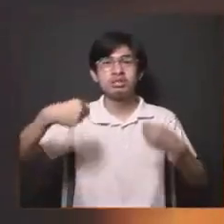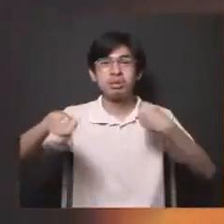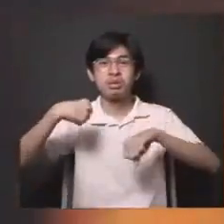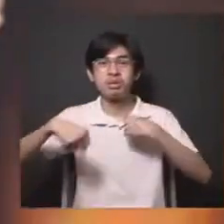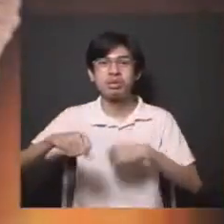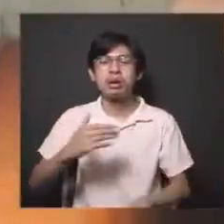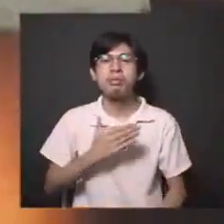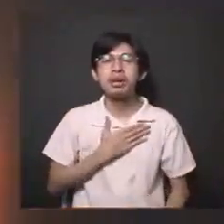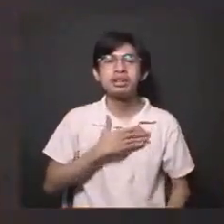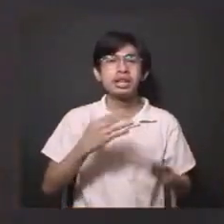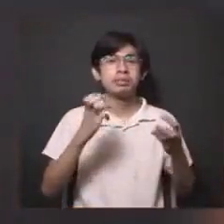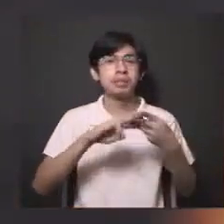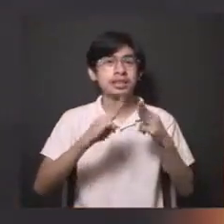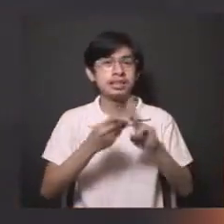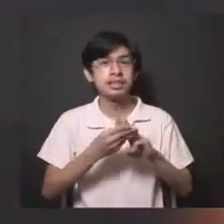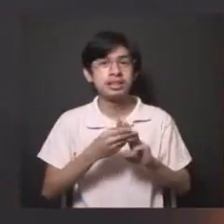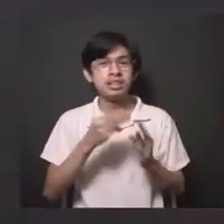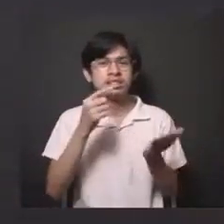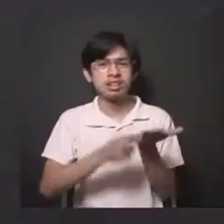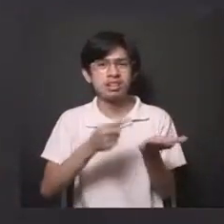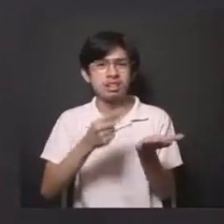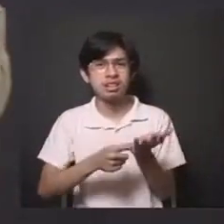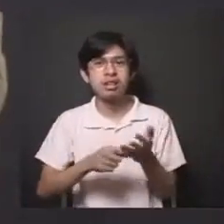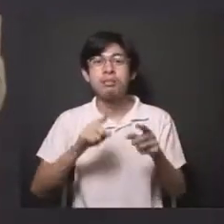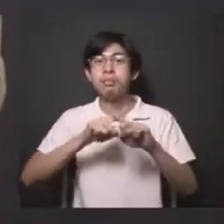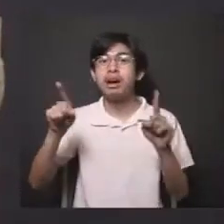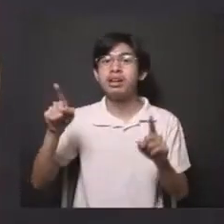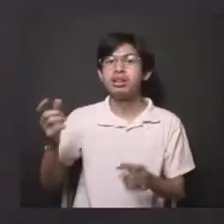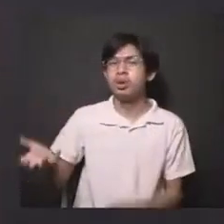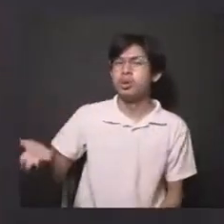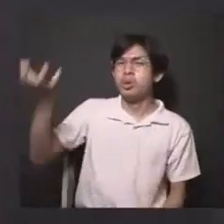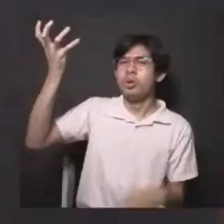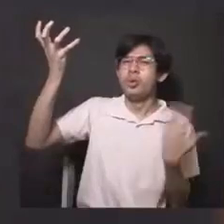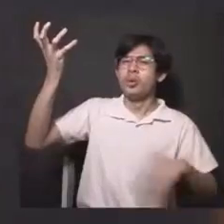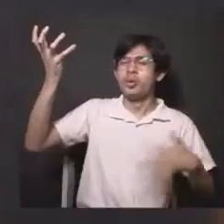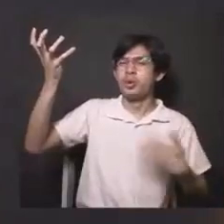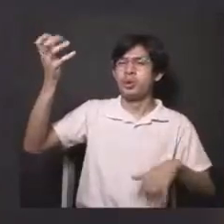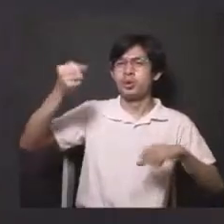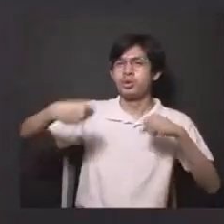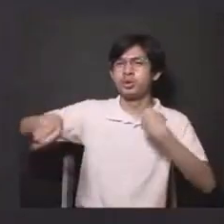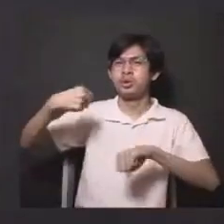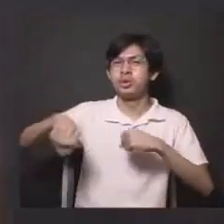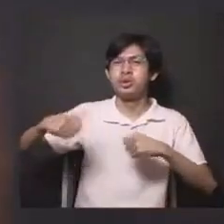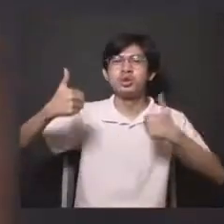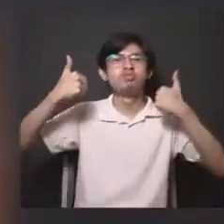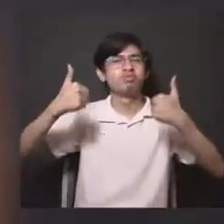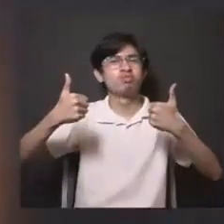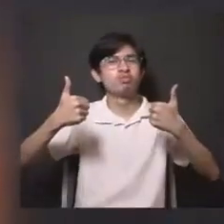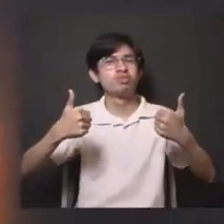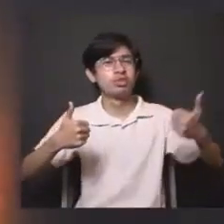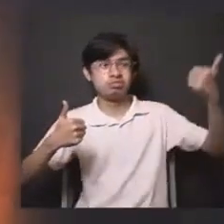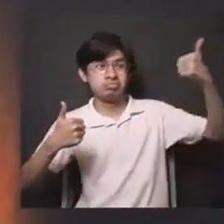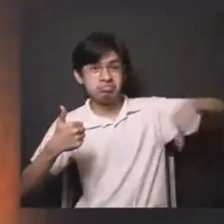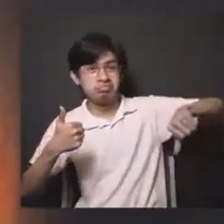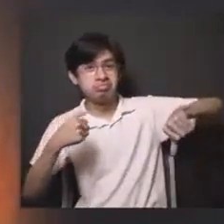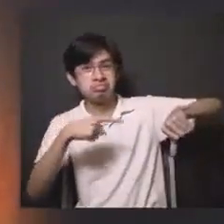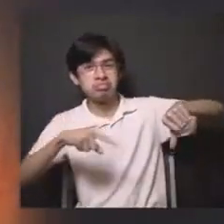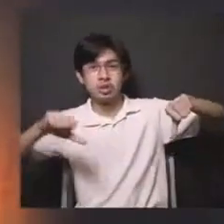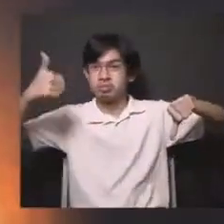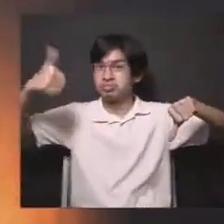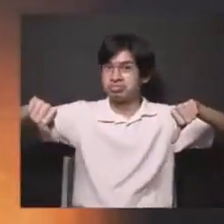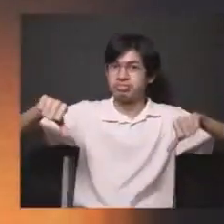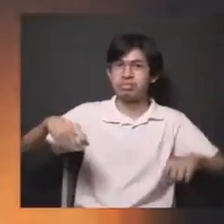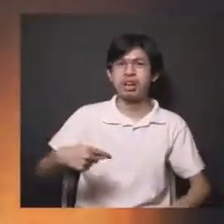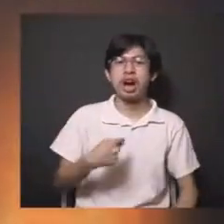grades, but at least they were terrific in sports. I wasn't. You know, and in PE, we were required to